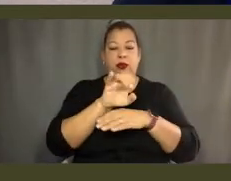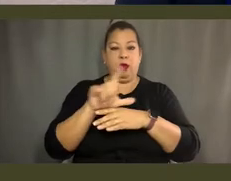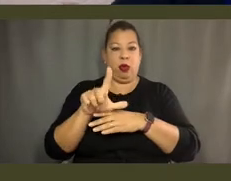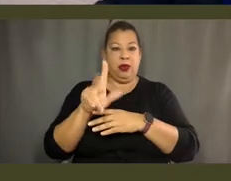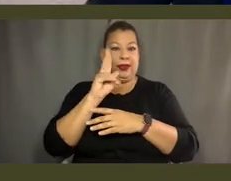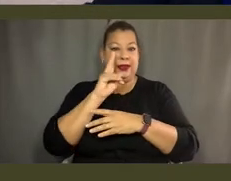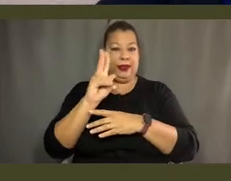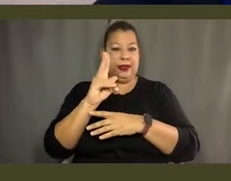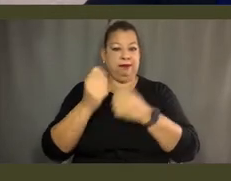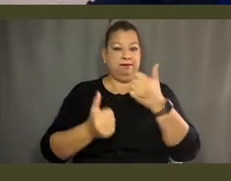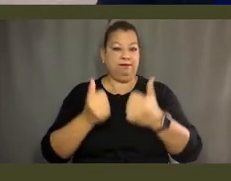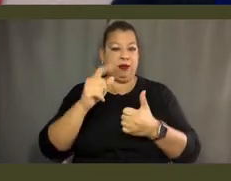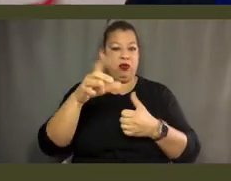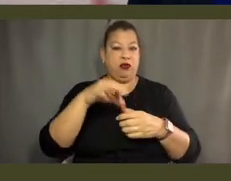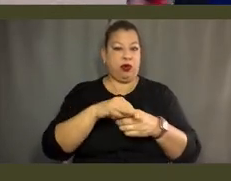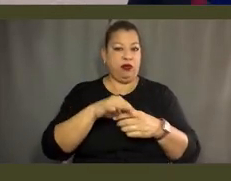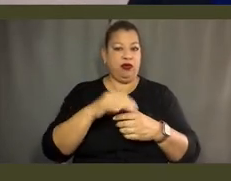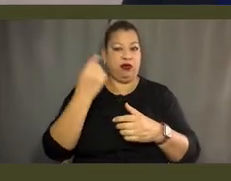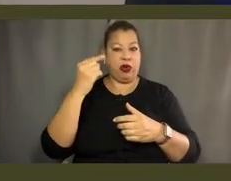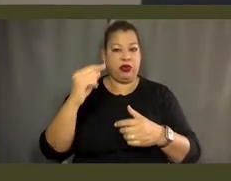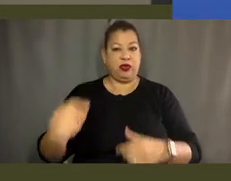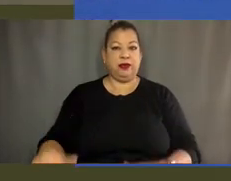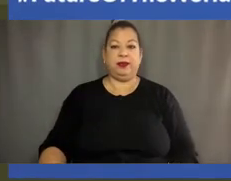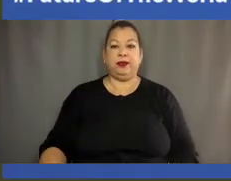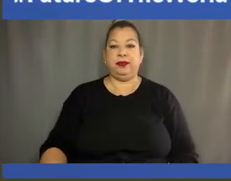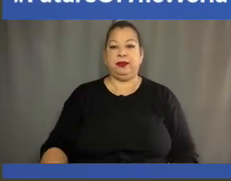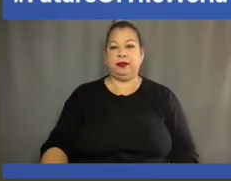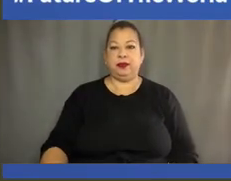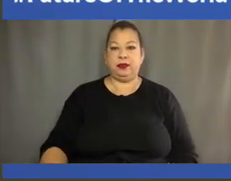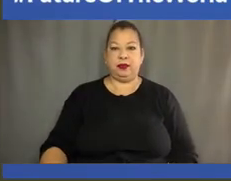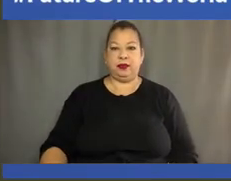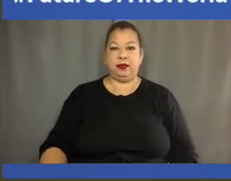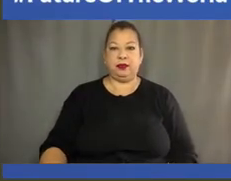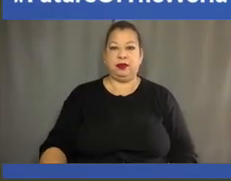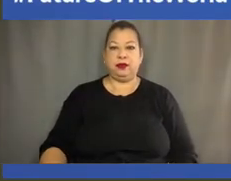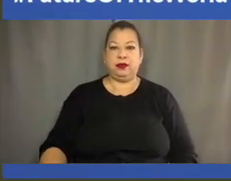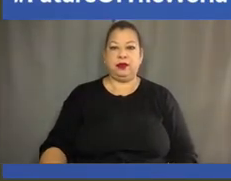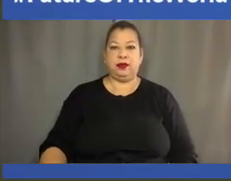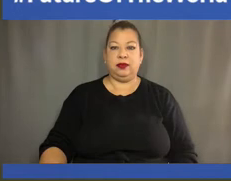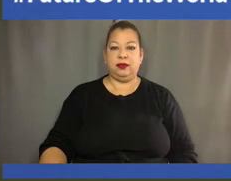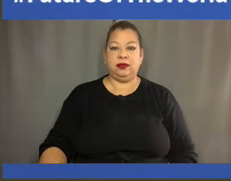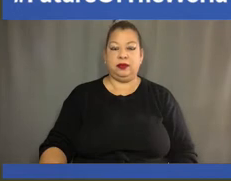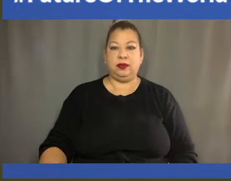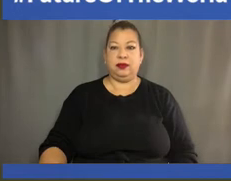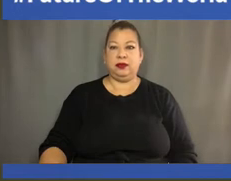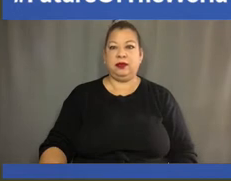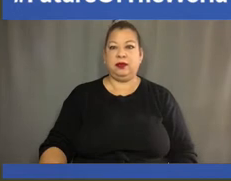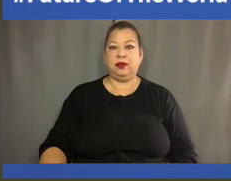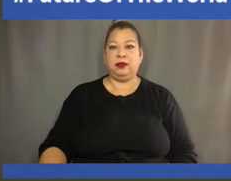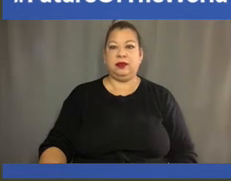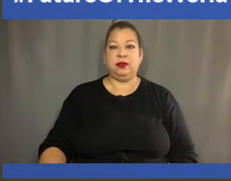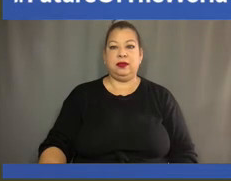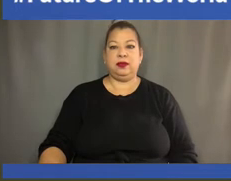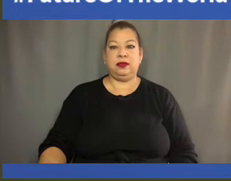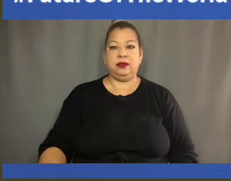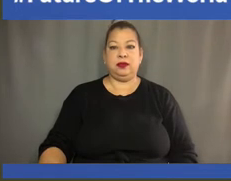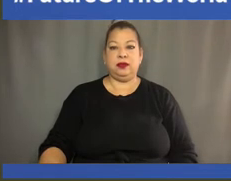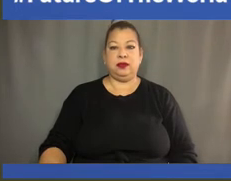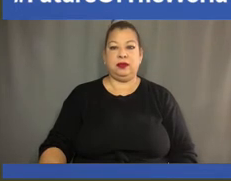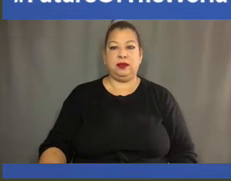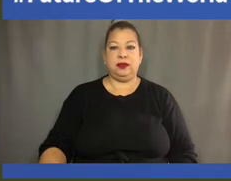you voted for first. And it looks to me like policies for environmental preparedness is